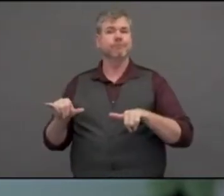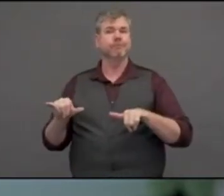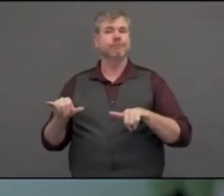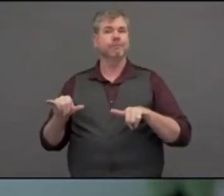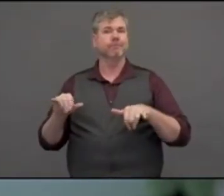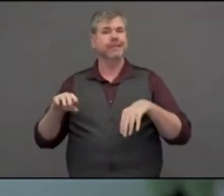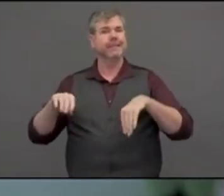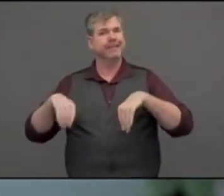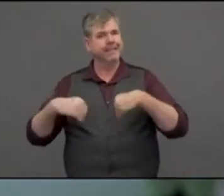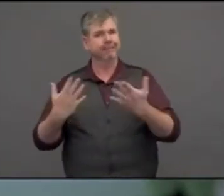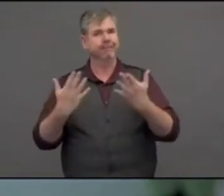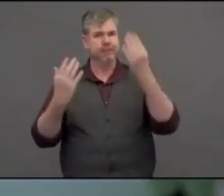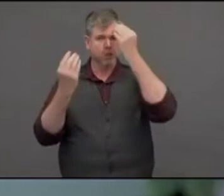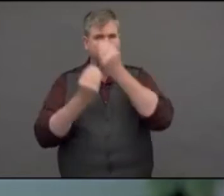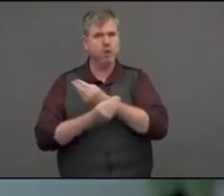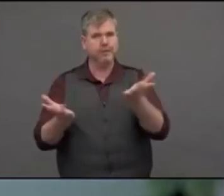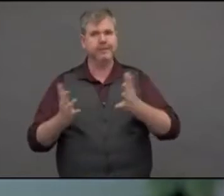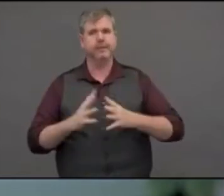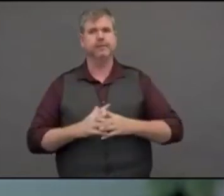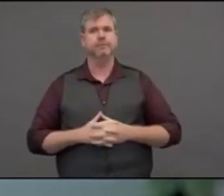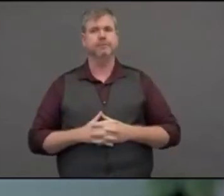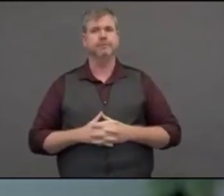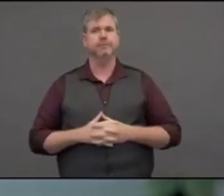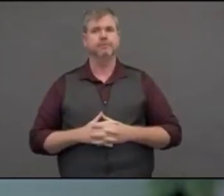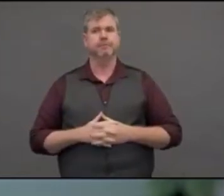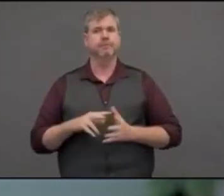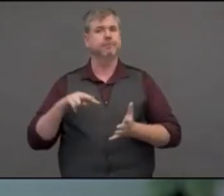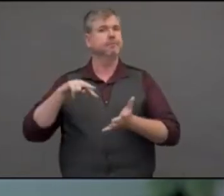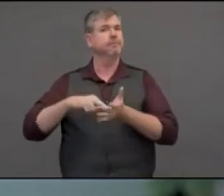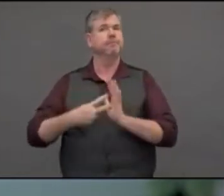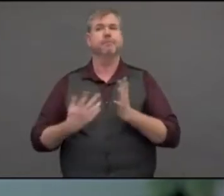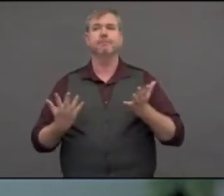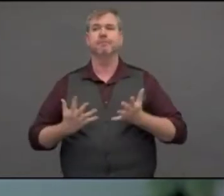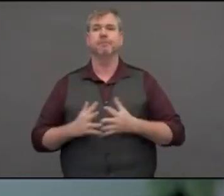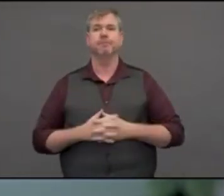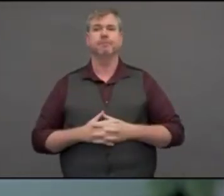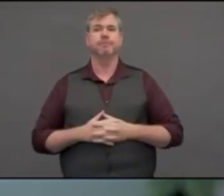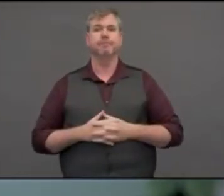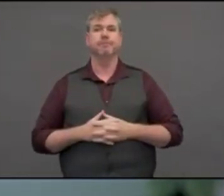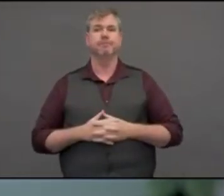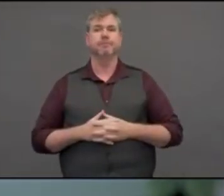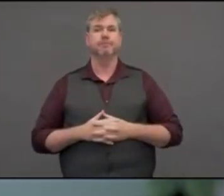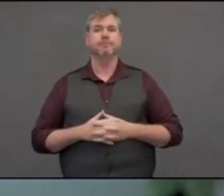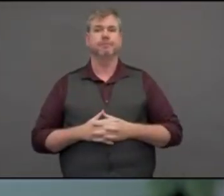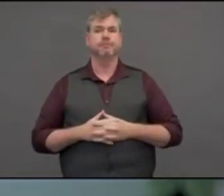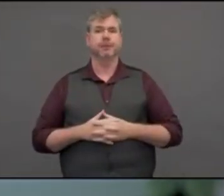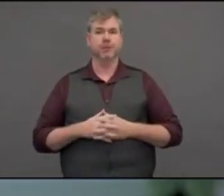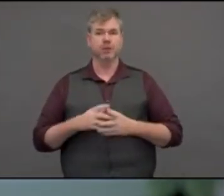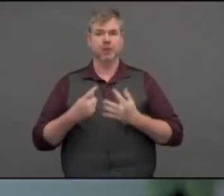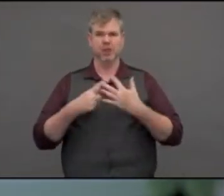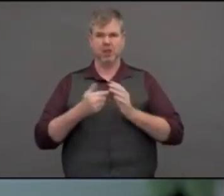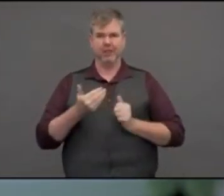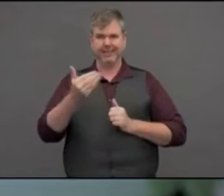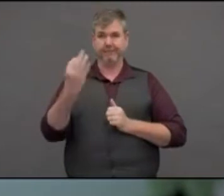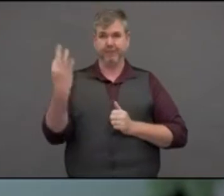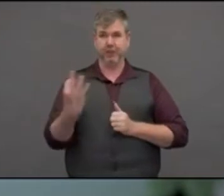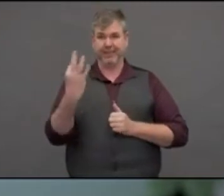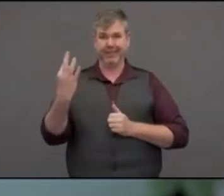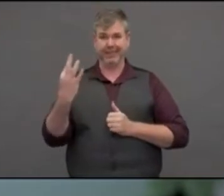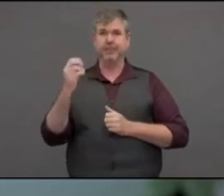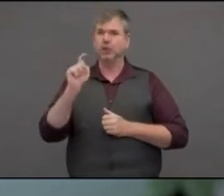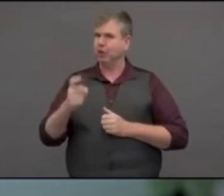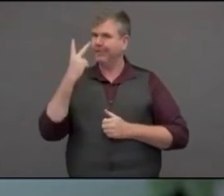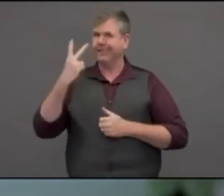see, once the order goes into effect, you'll see notices in patient waiting areas. You'll see notices